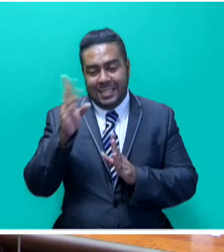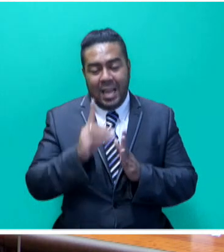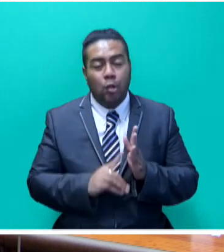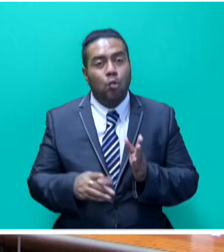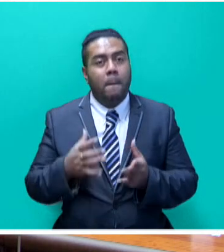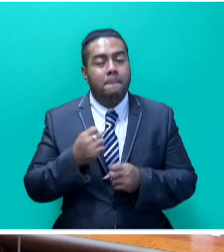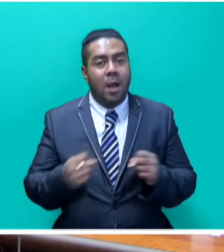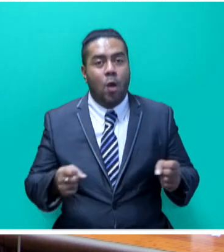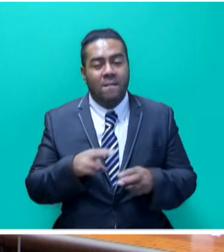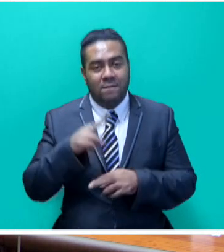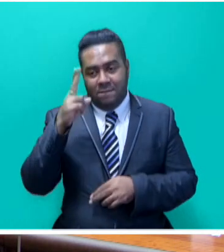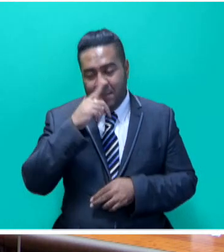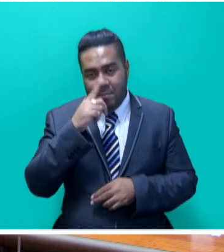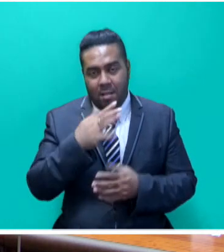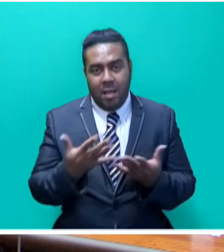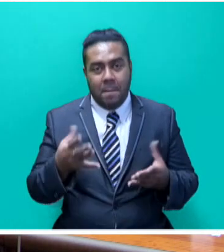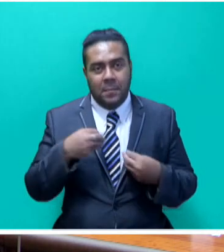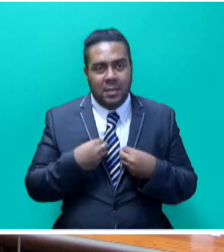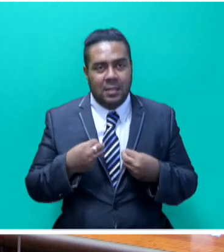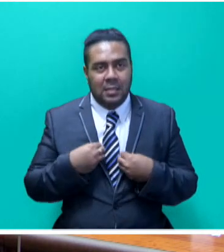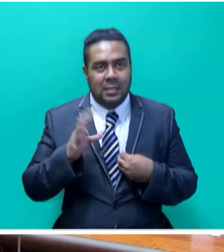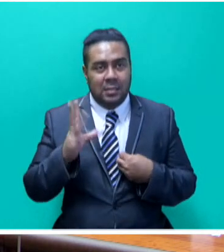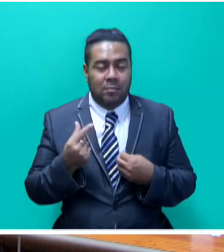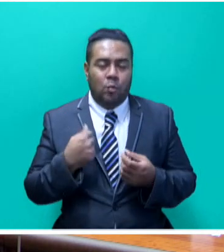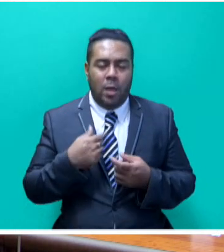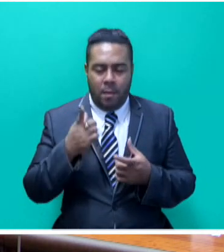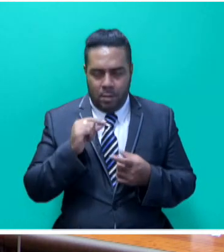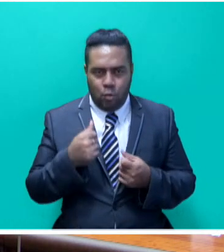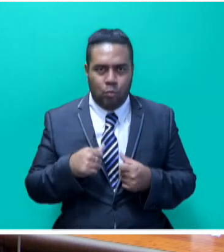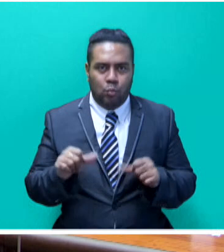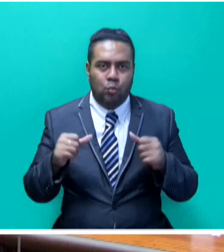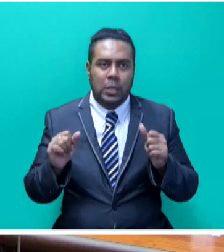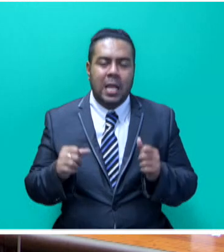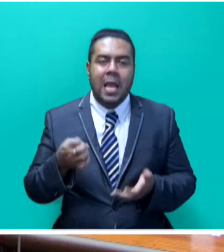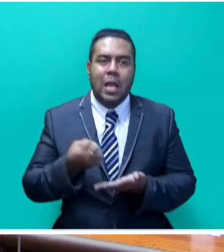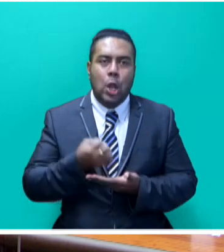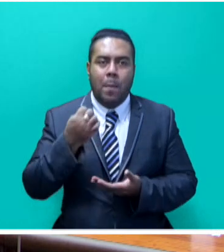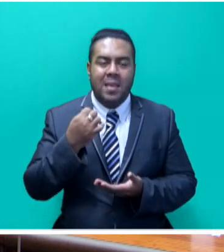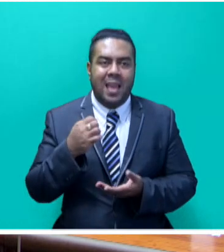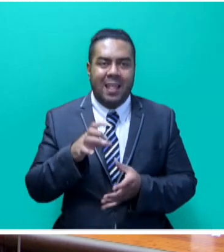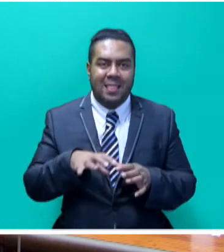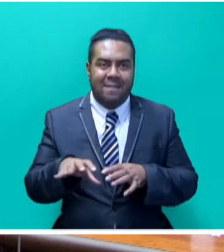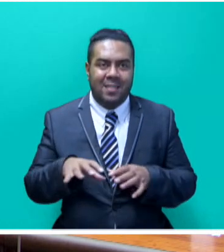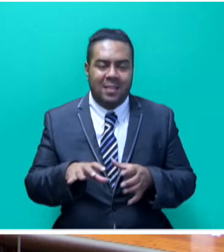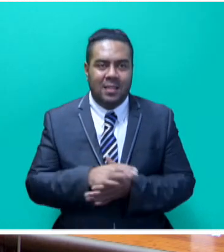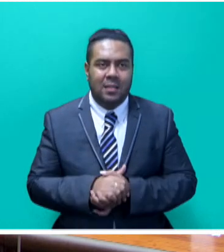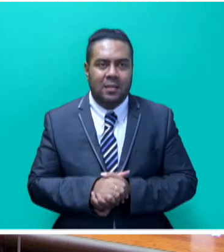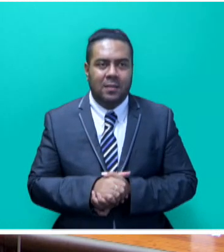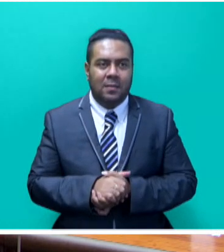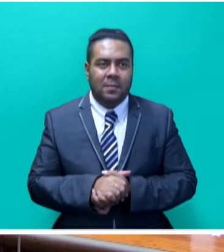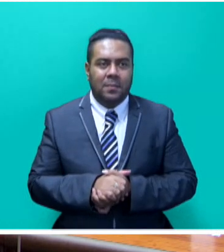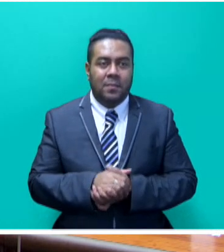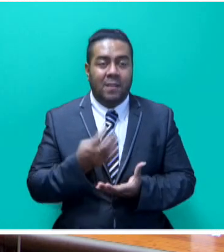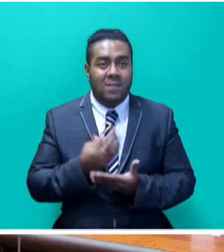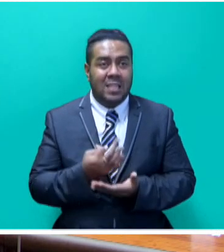Fijians and businesses. So there is some normalcy and we're able to enhance and create some economic activities, whether unemployment benefits, fees